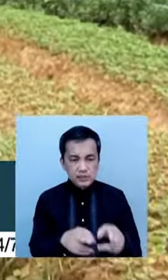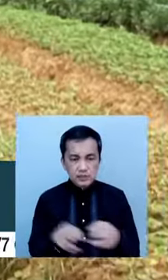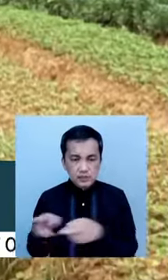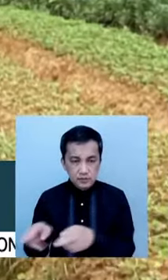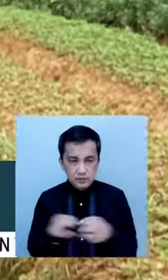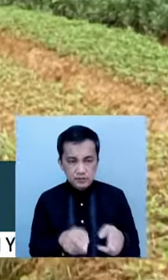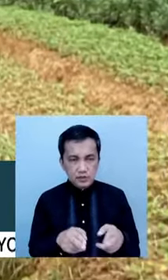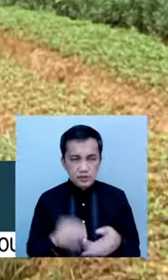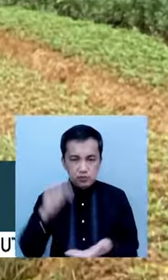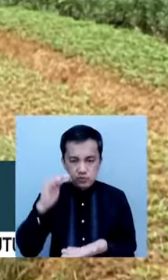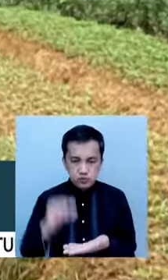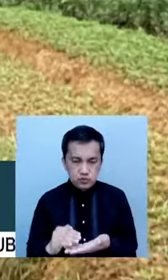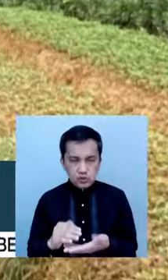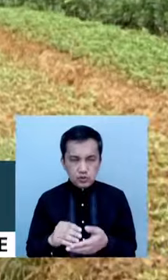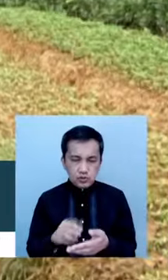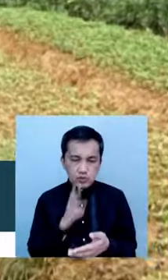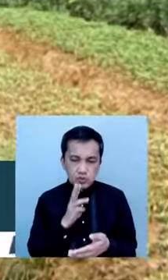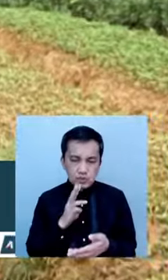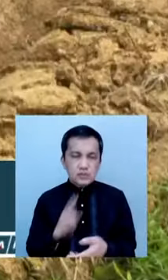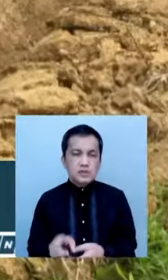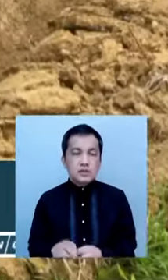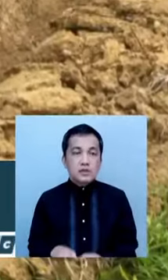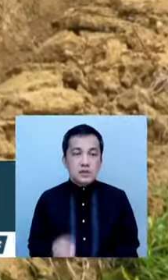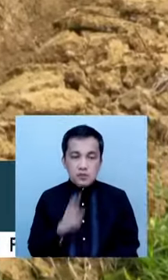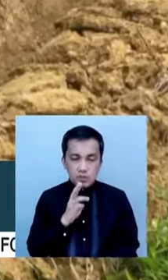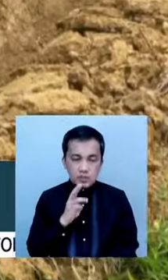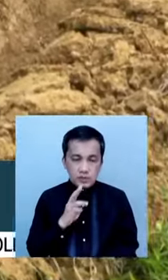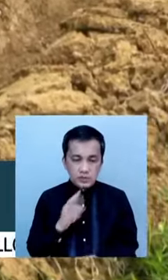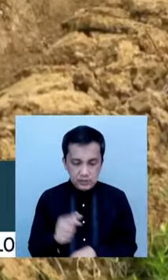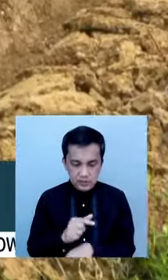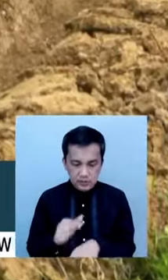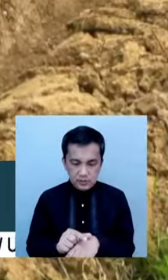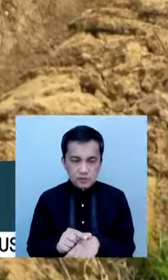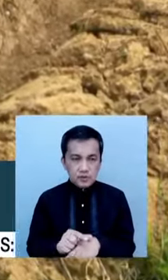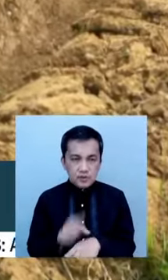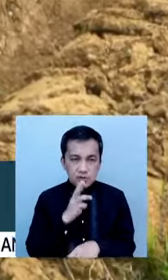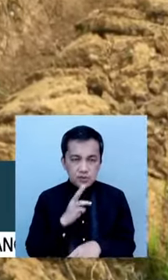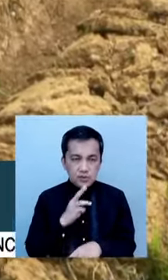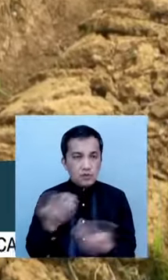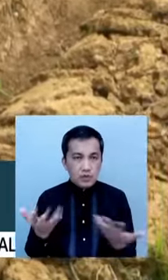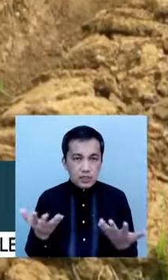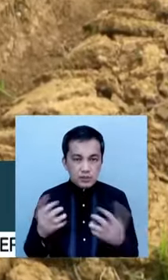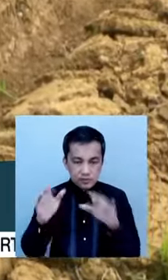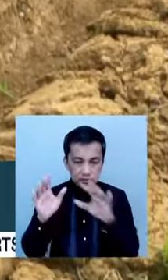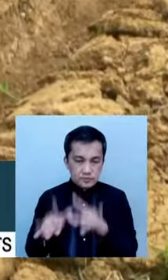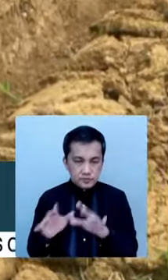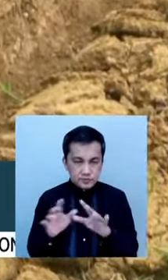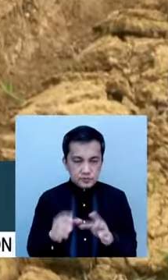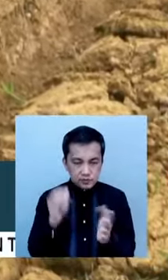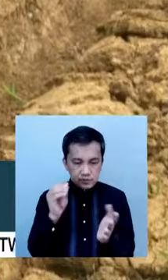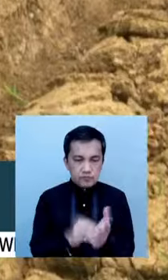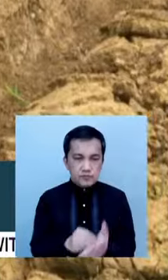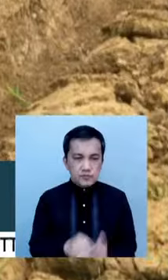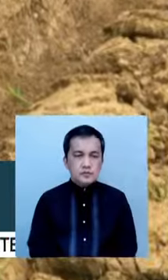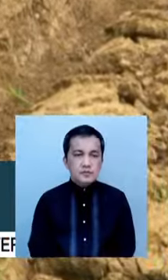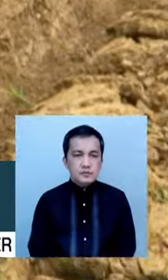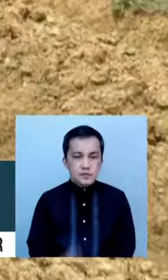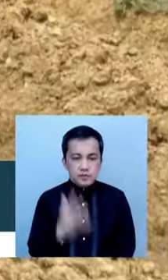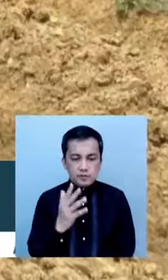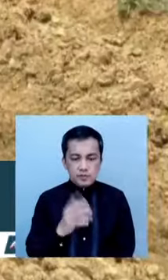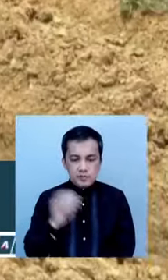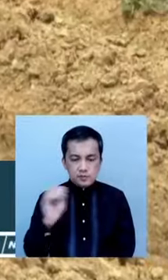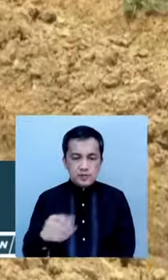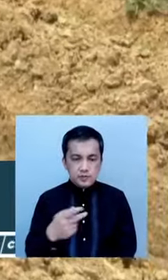reduced stream flows. Dam water levels and groundwater due to less rainfall have logged at least 50% of